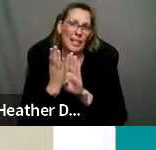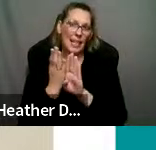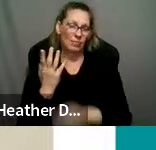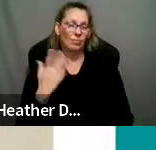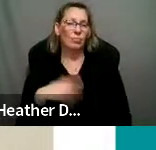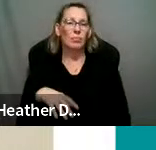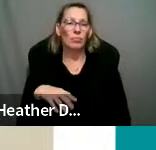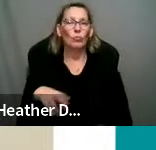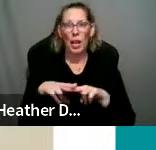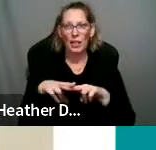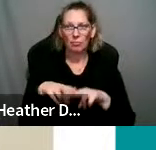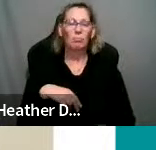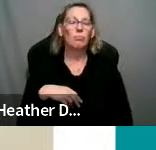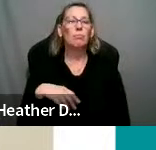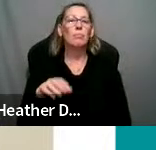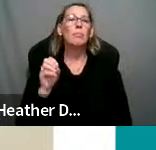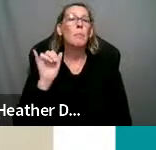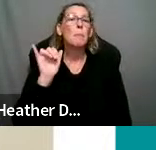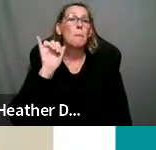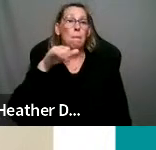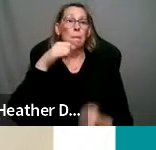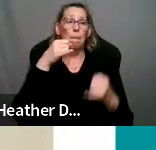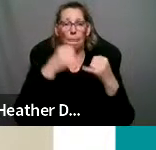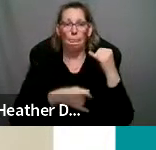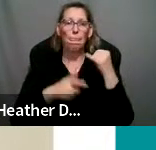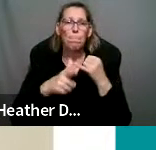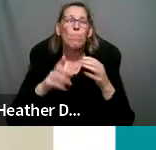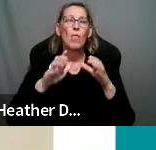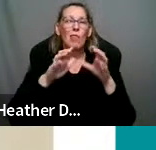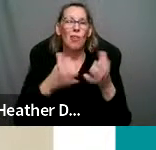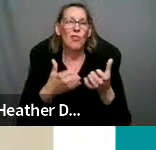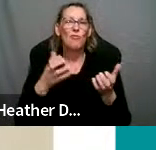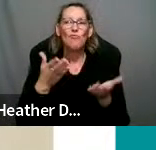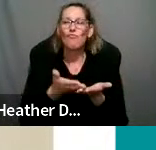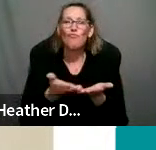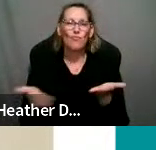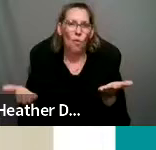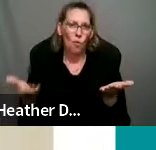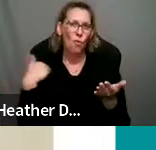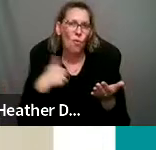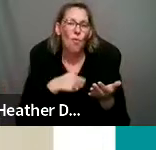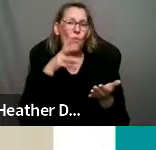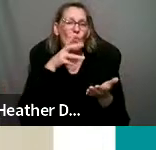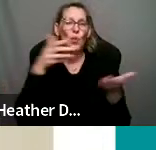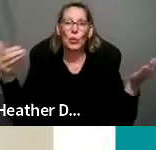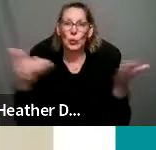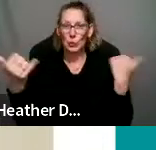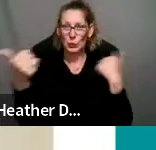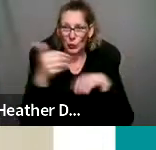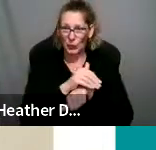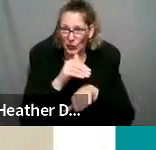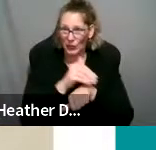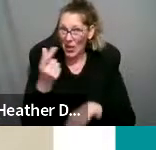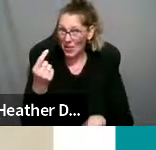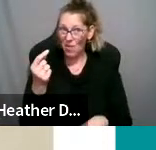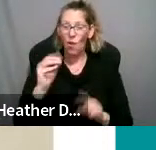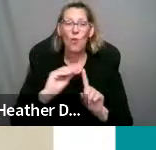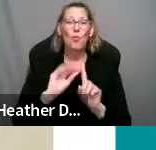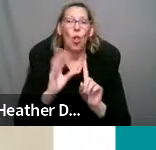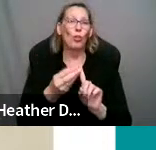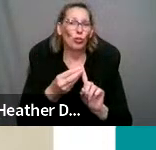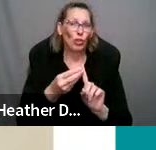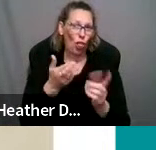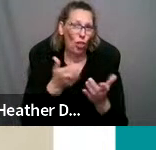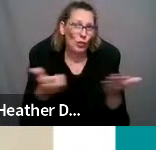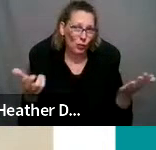And the last item in the community category of resources that I'll introduce you to tonight is our cultural